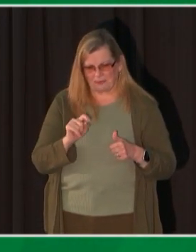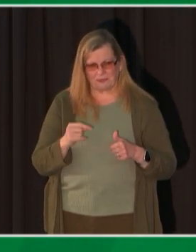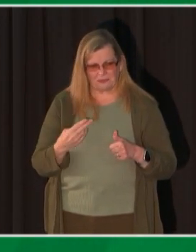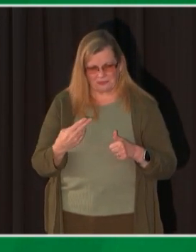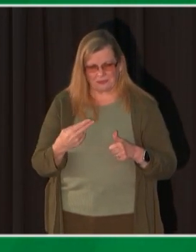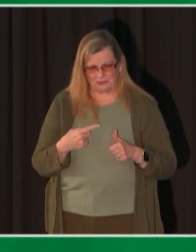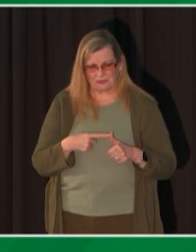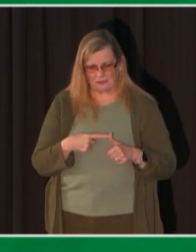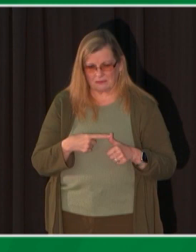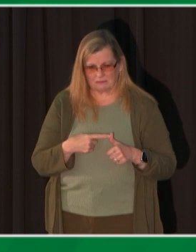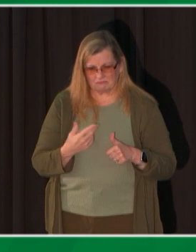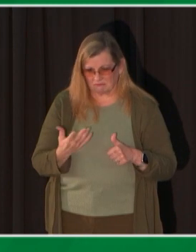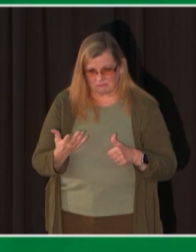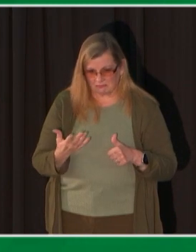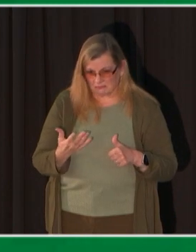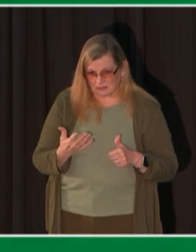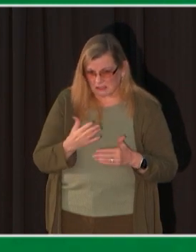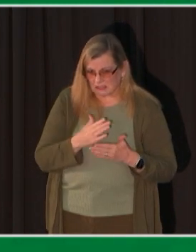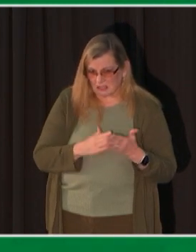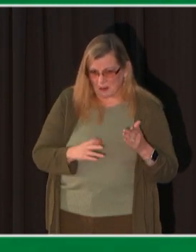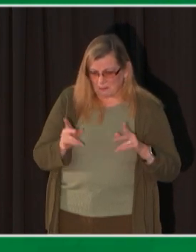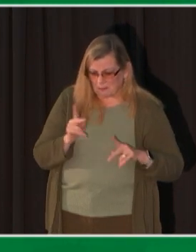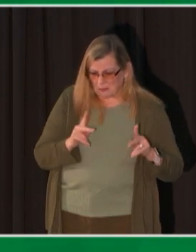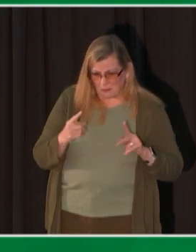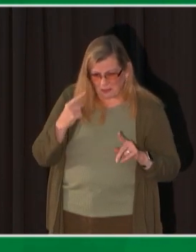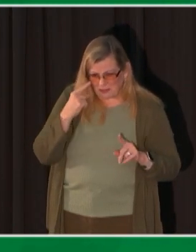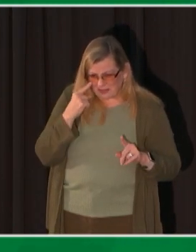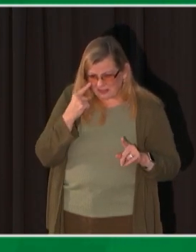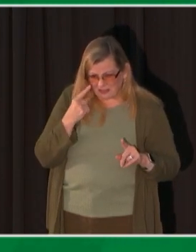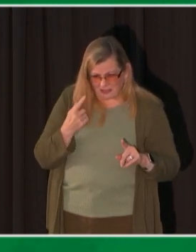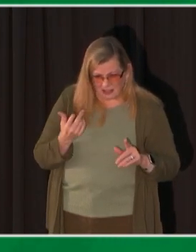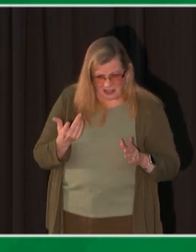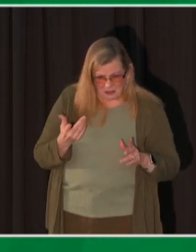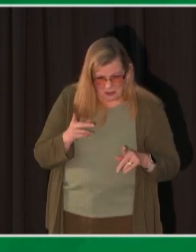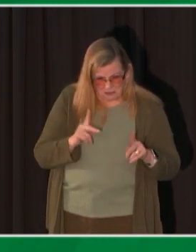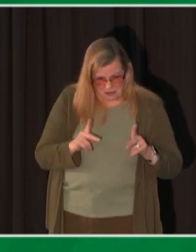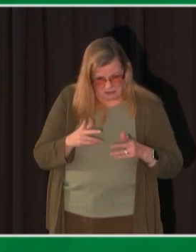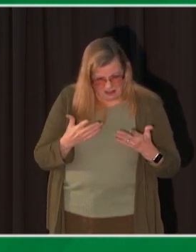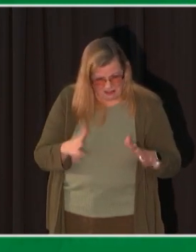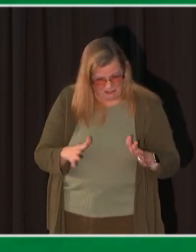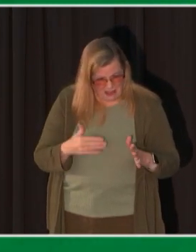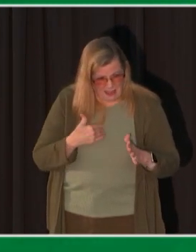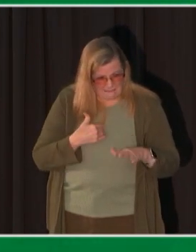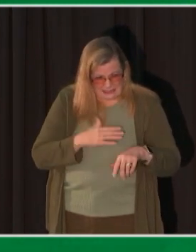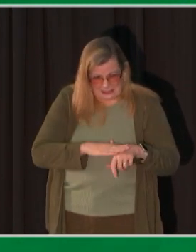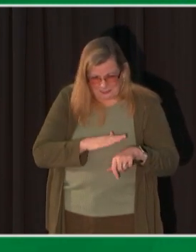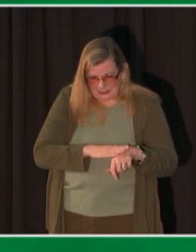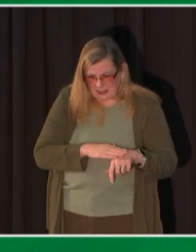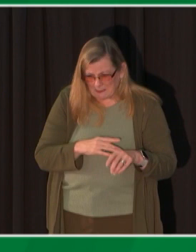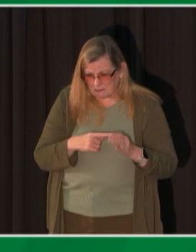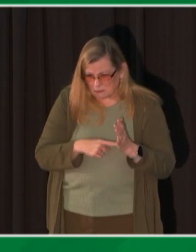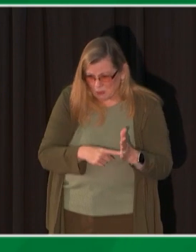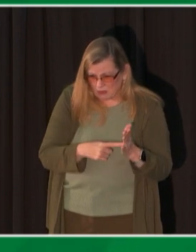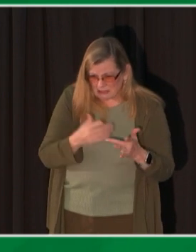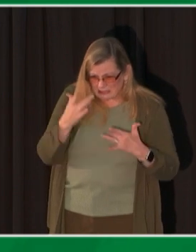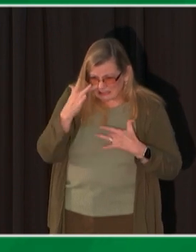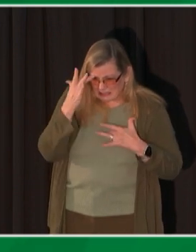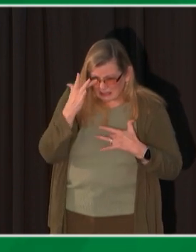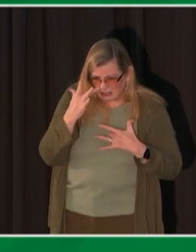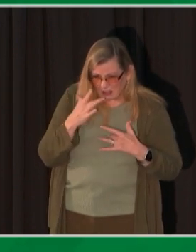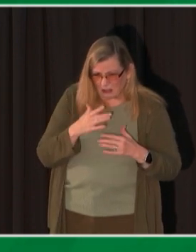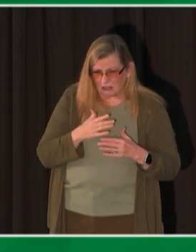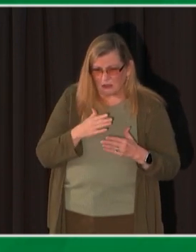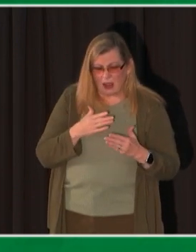for COVID-19 and not isolating those who have symptoms. Can you respond to this lawsuit, and are you confident that St. Elizabeth's